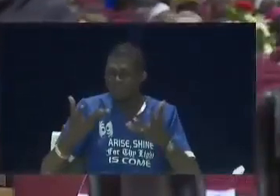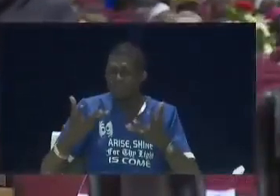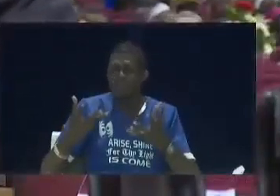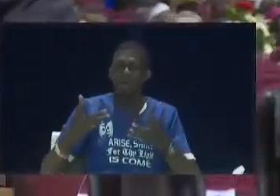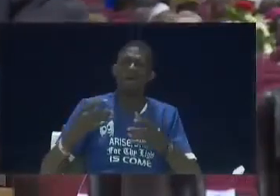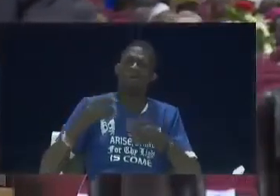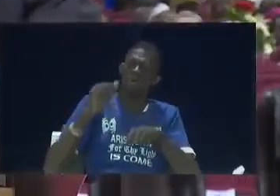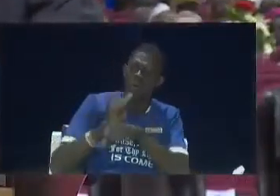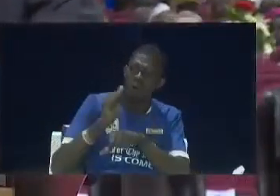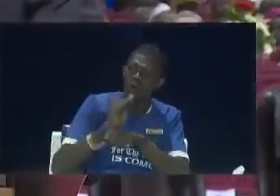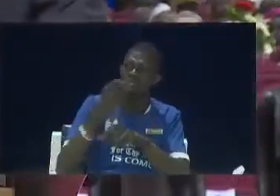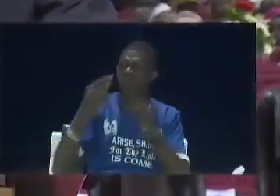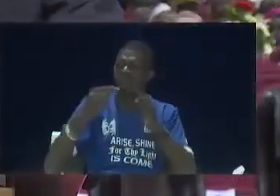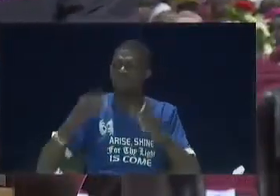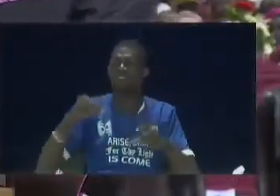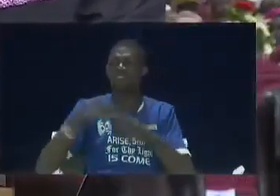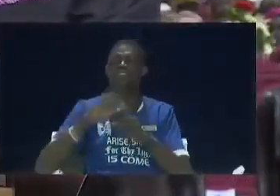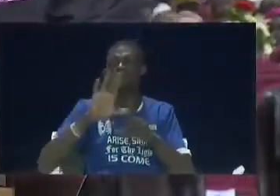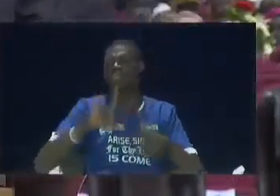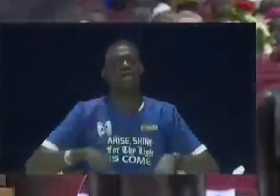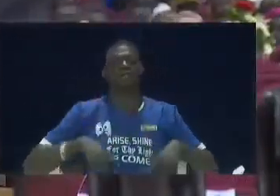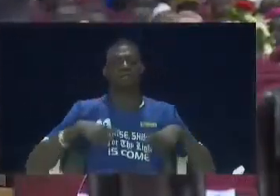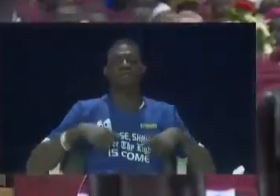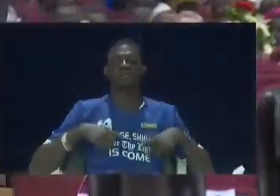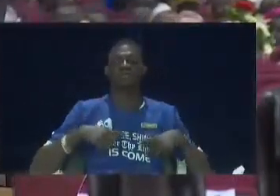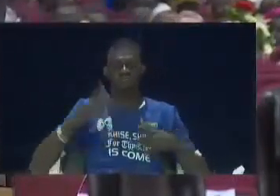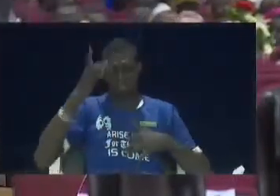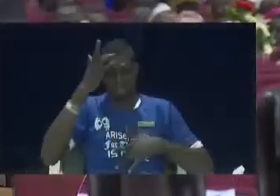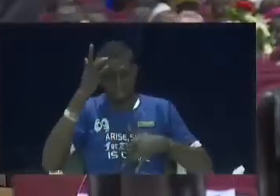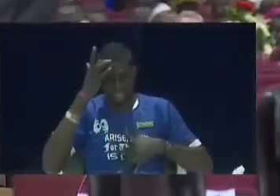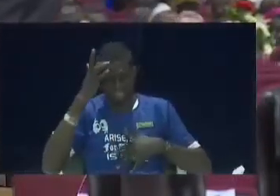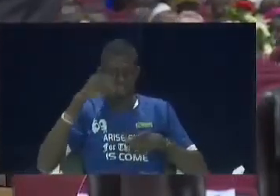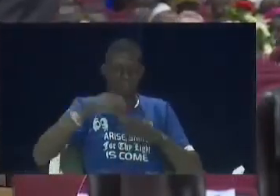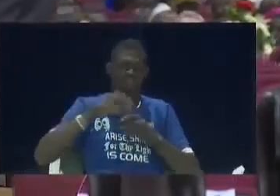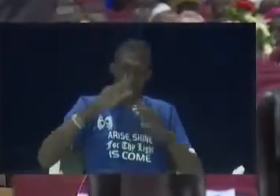works of the enemy in your life? Sickness in your body,